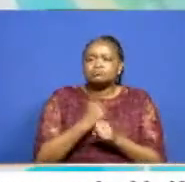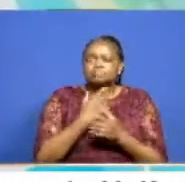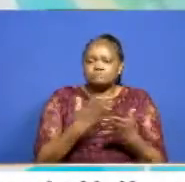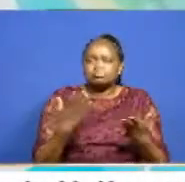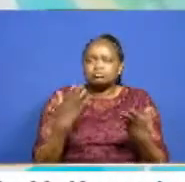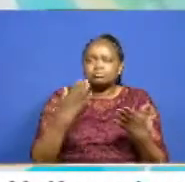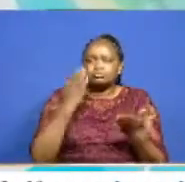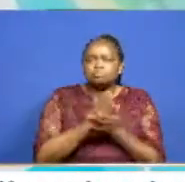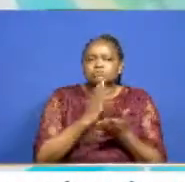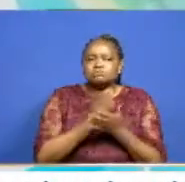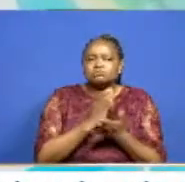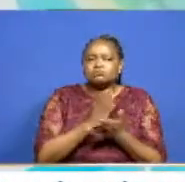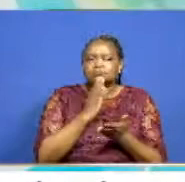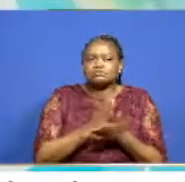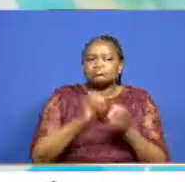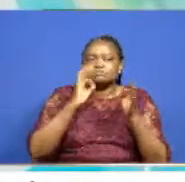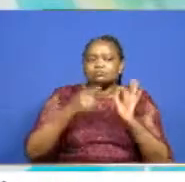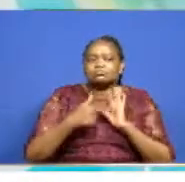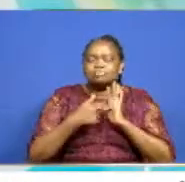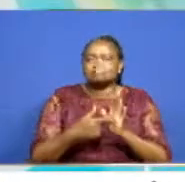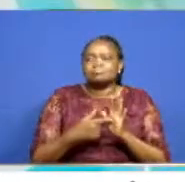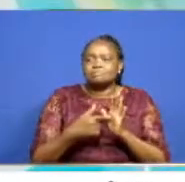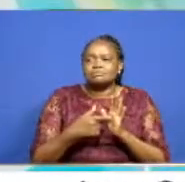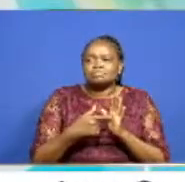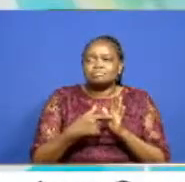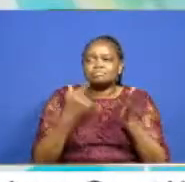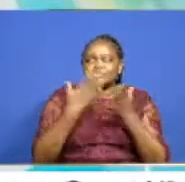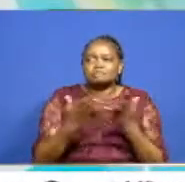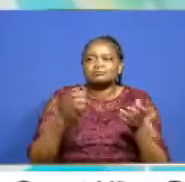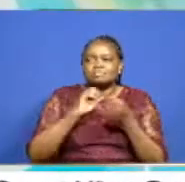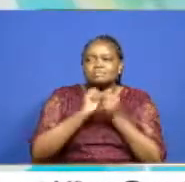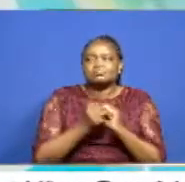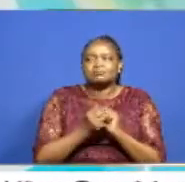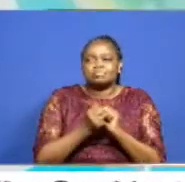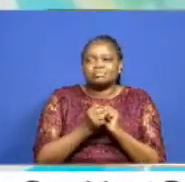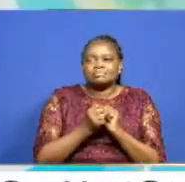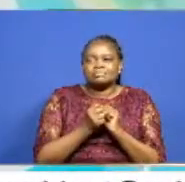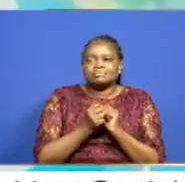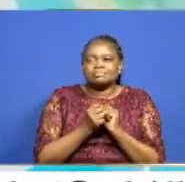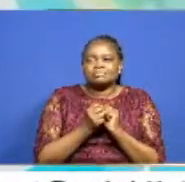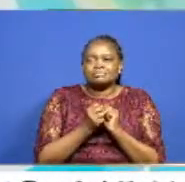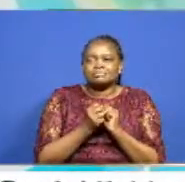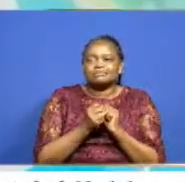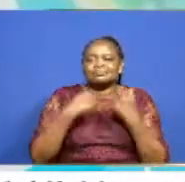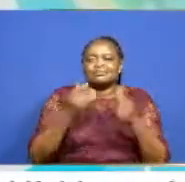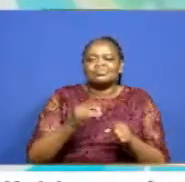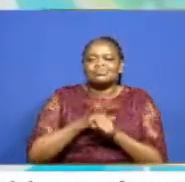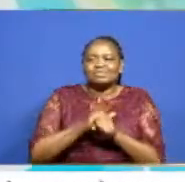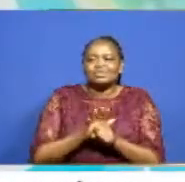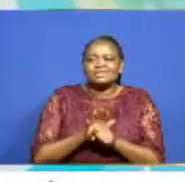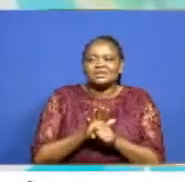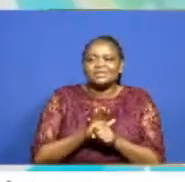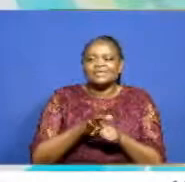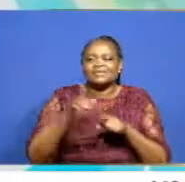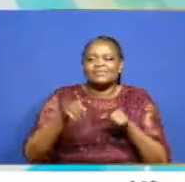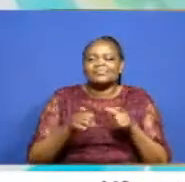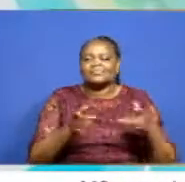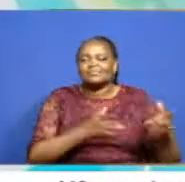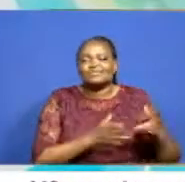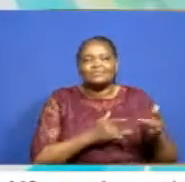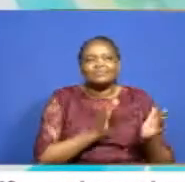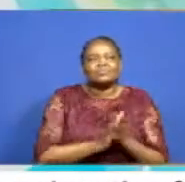right? If, for example, things change in as far as COVID-19 management is concerned, and